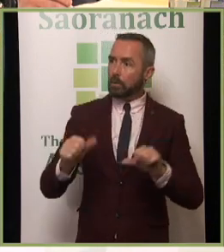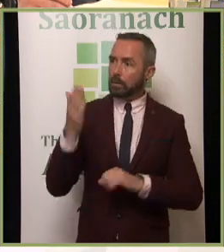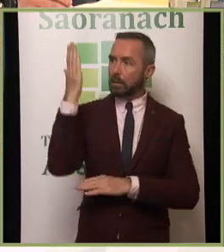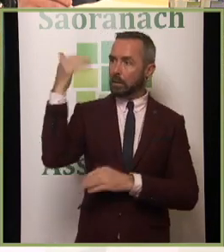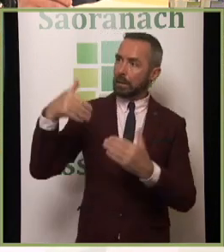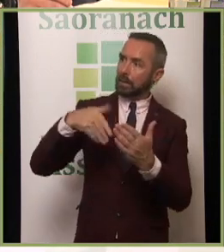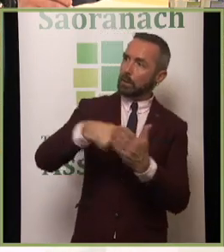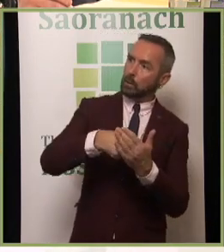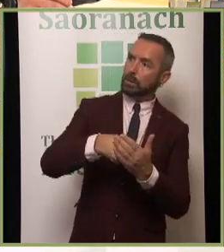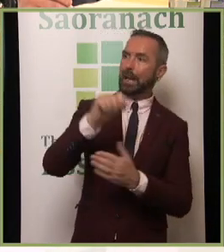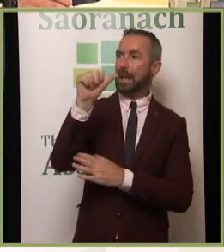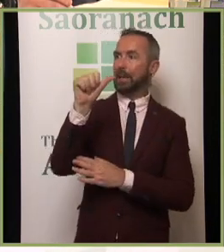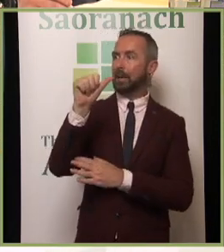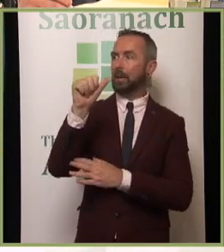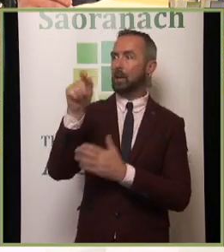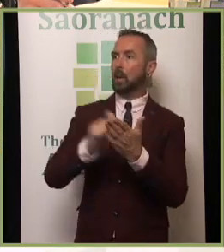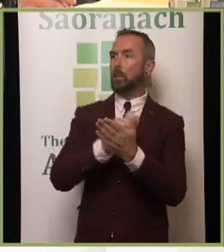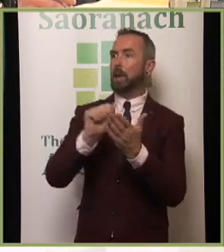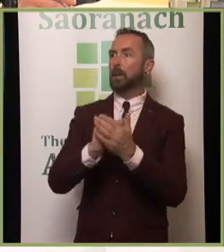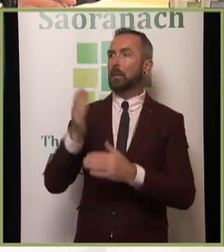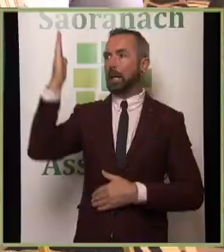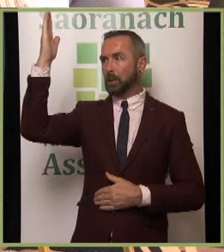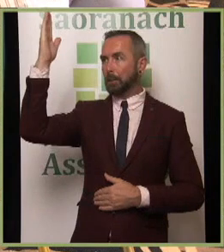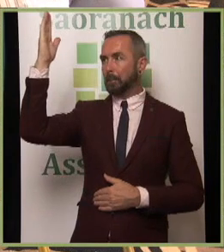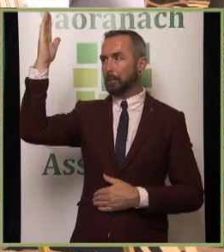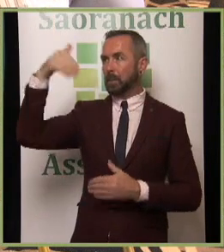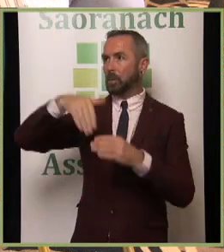A in our ballot paper, please raise your hand.